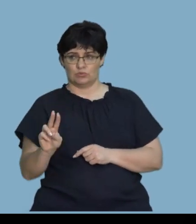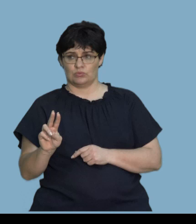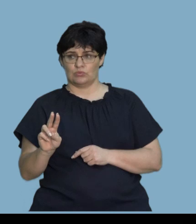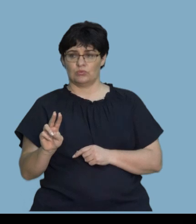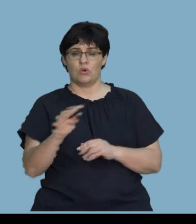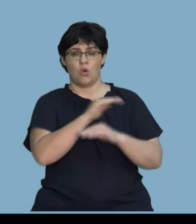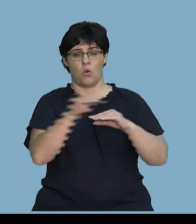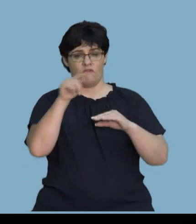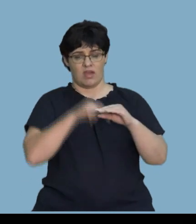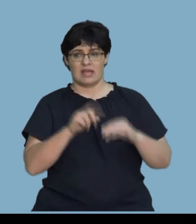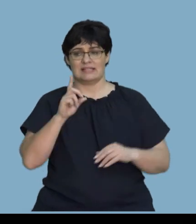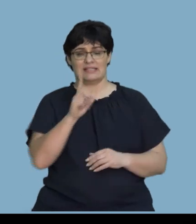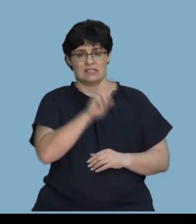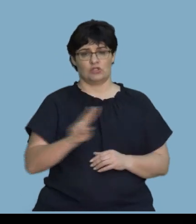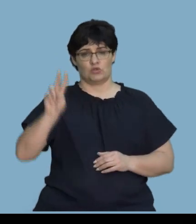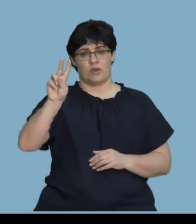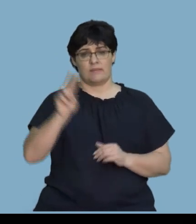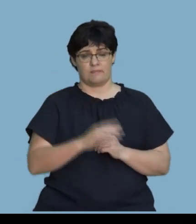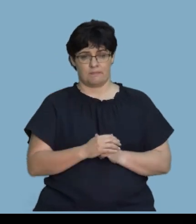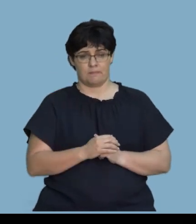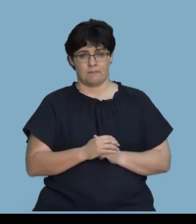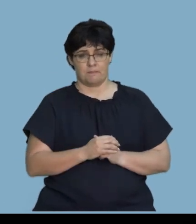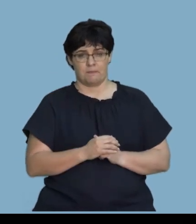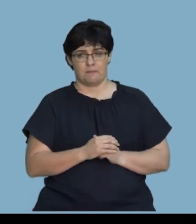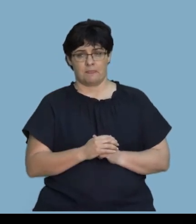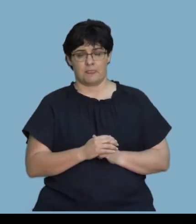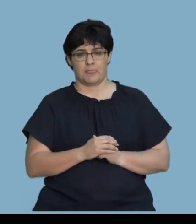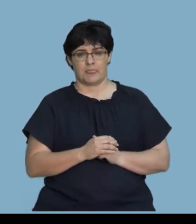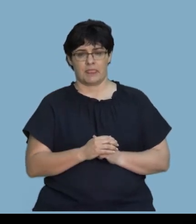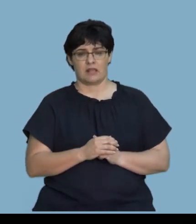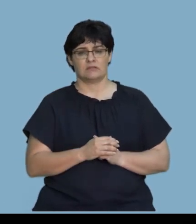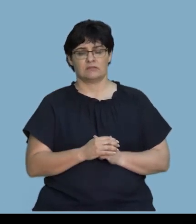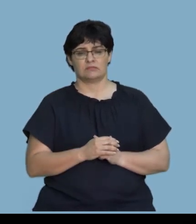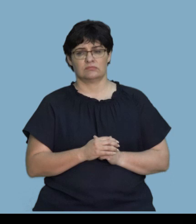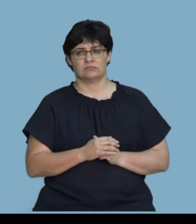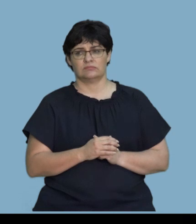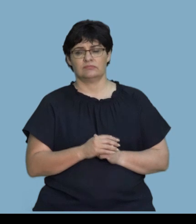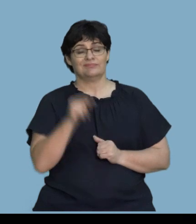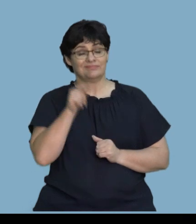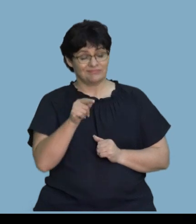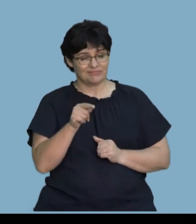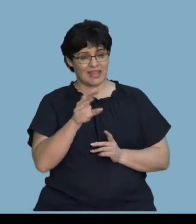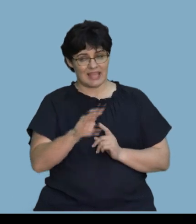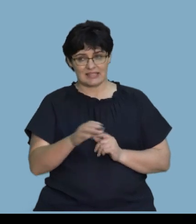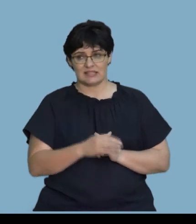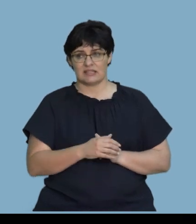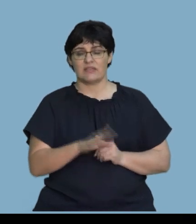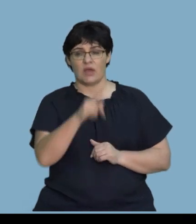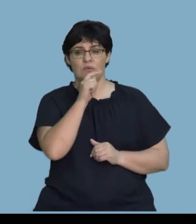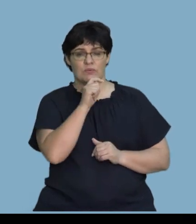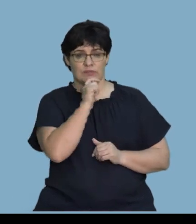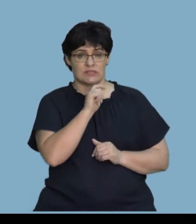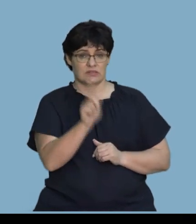over D squared, right? So if this is actually, okay, in this case, they actually